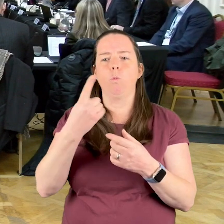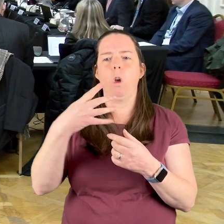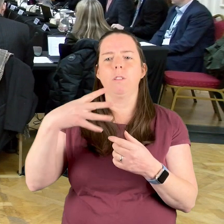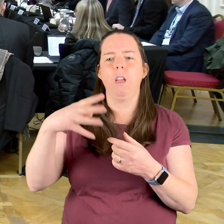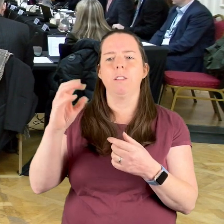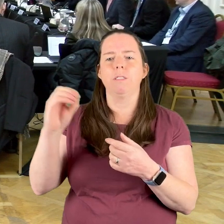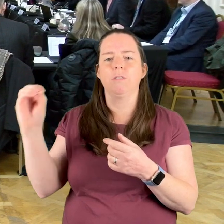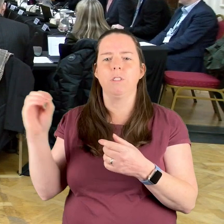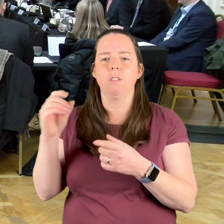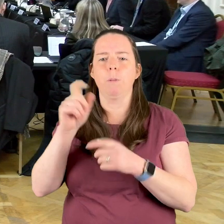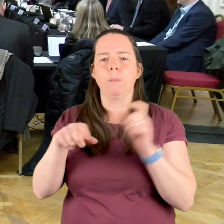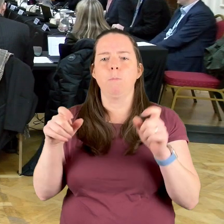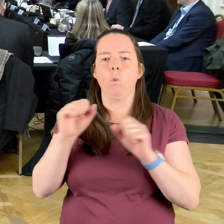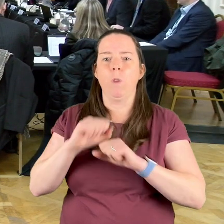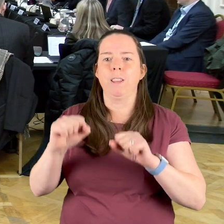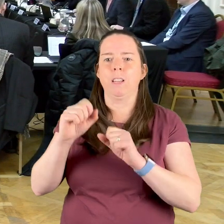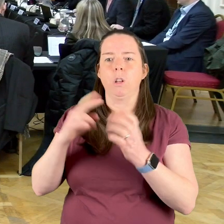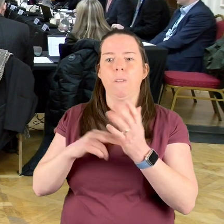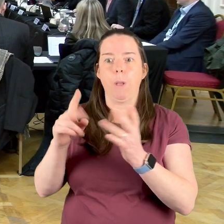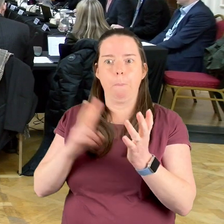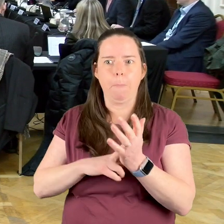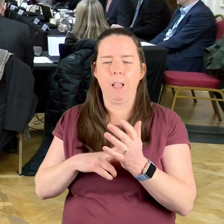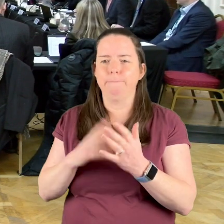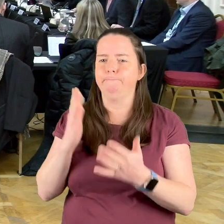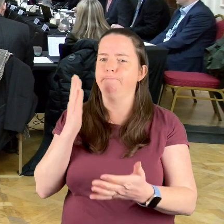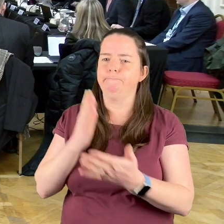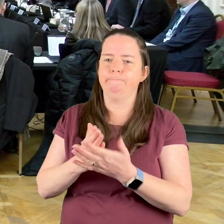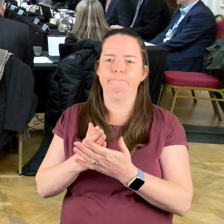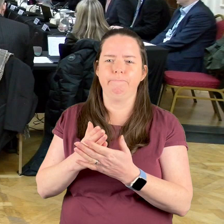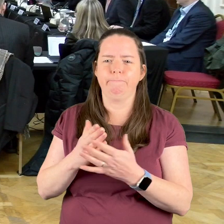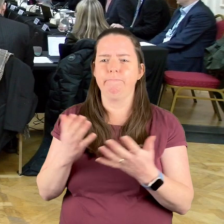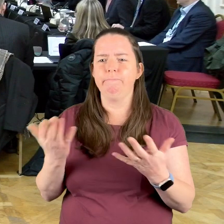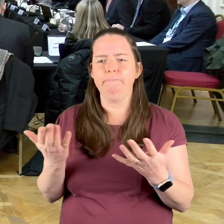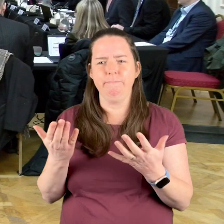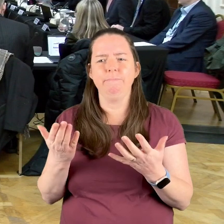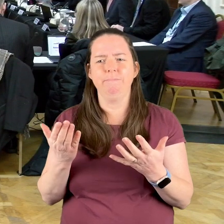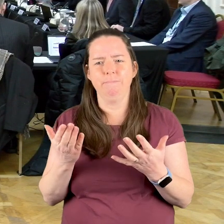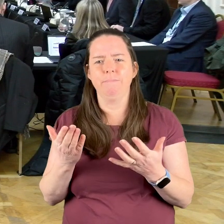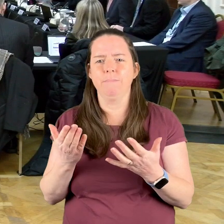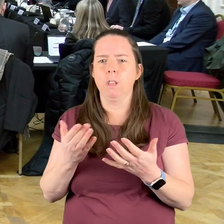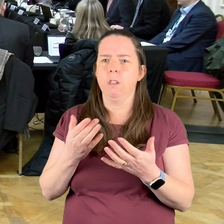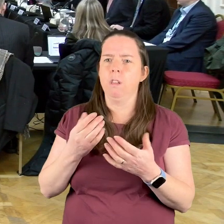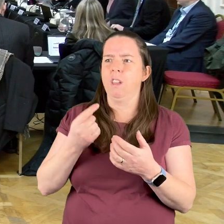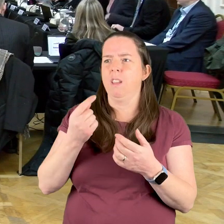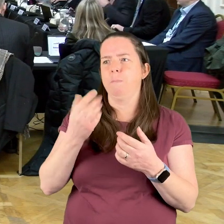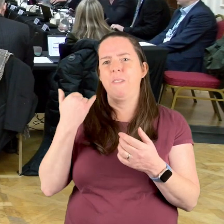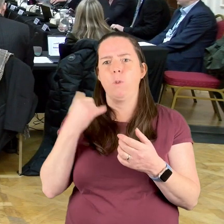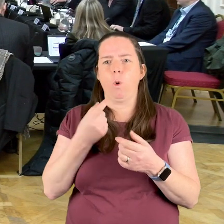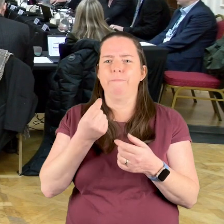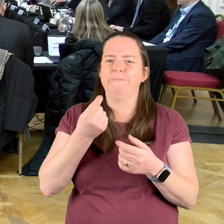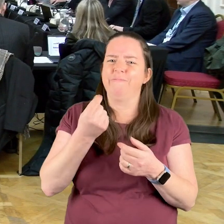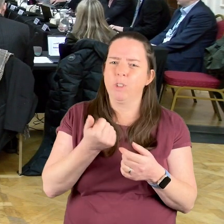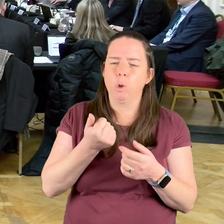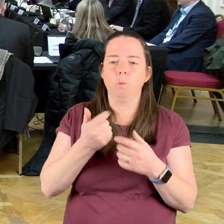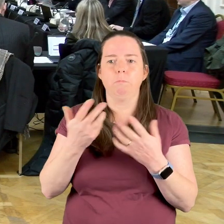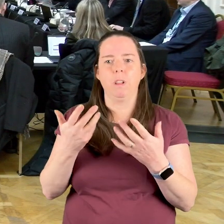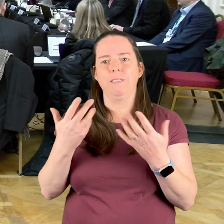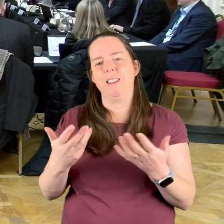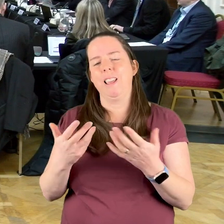in November. We're literally used to a handful at most. That's the fifth highest event of the